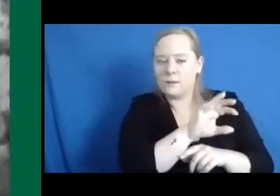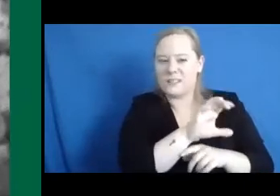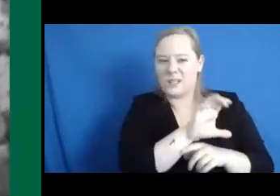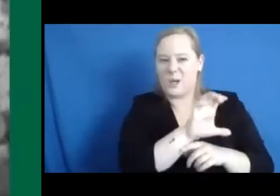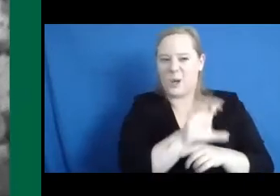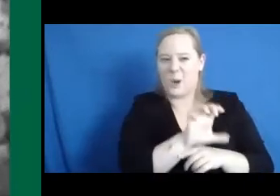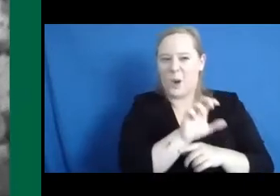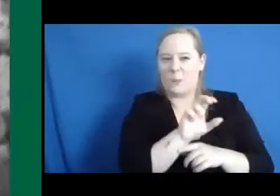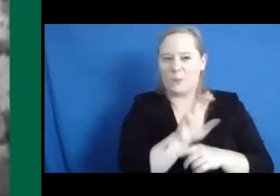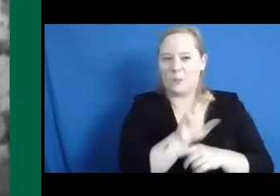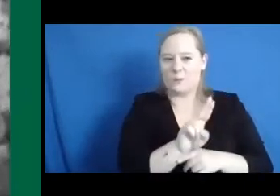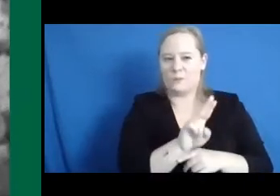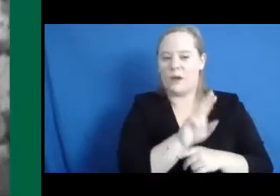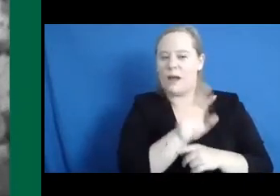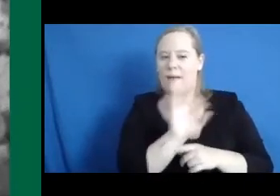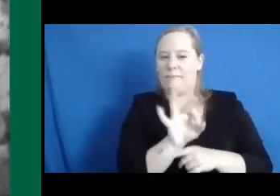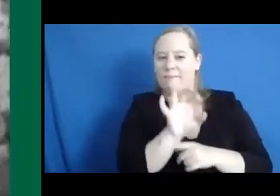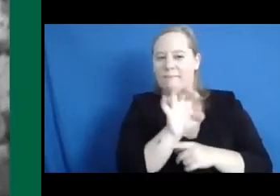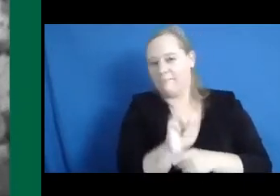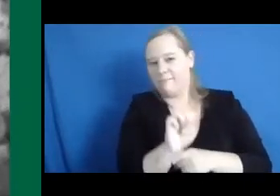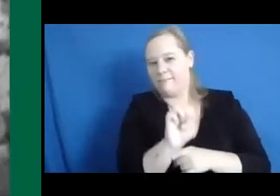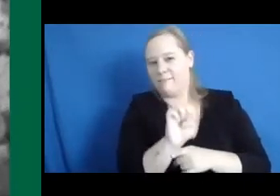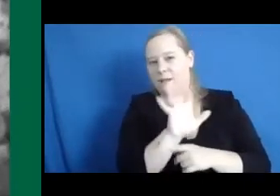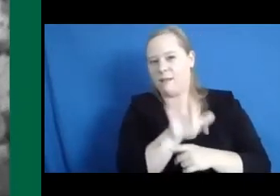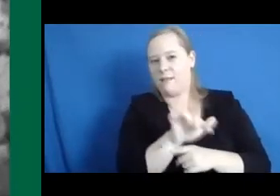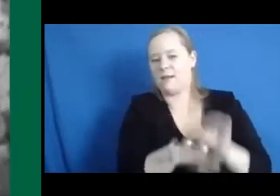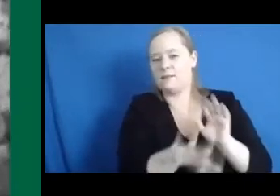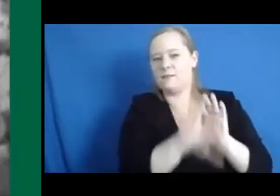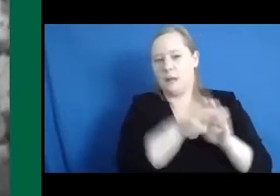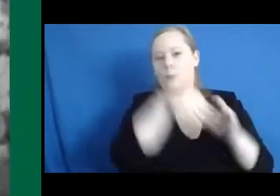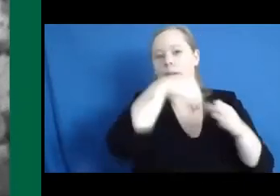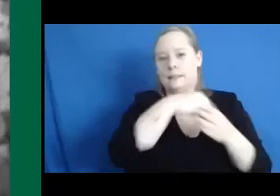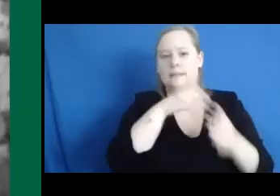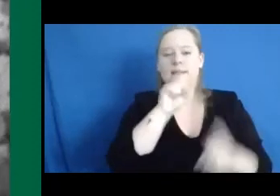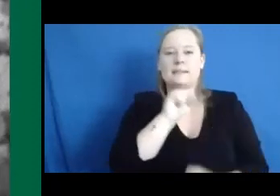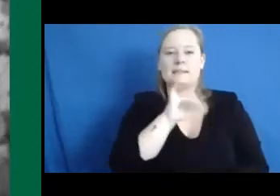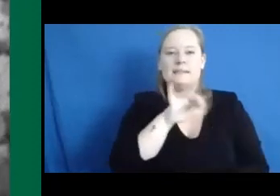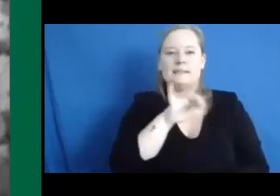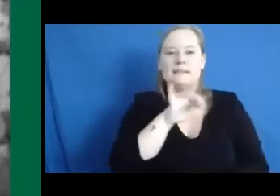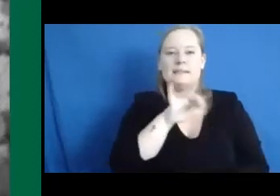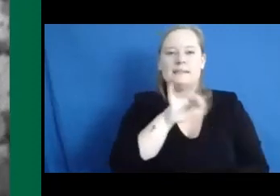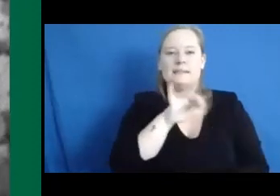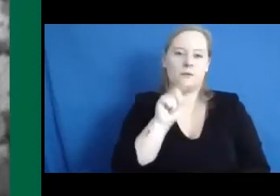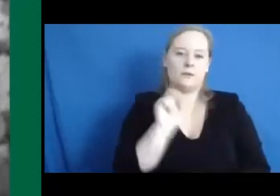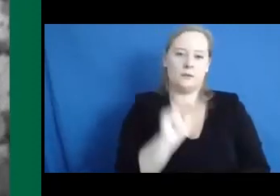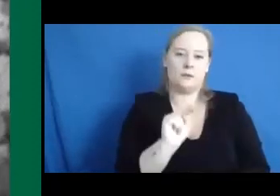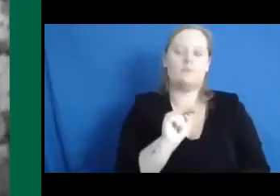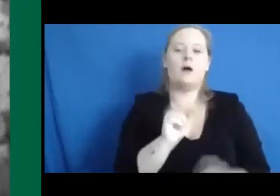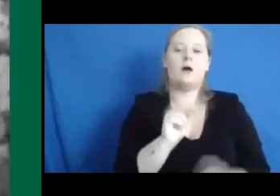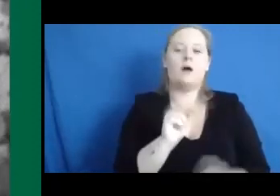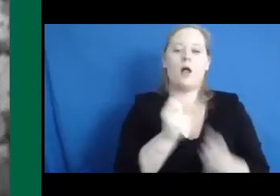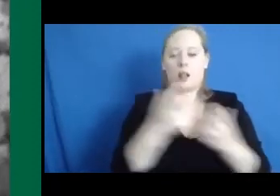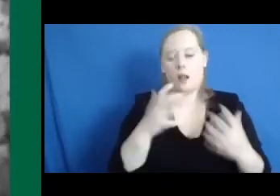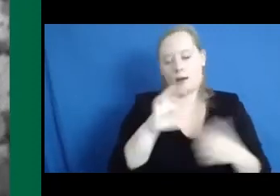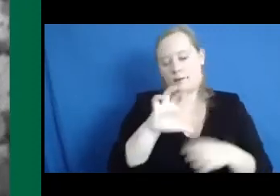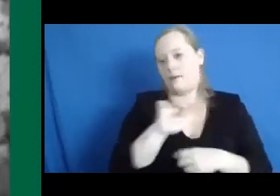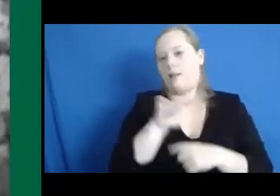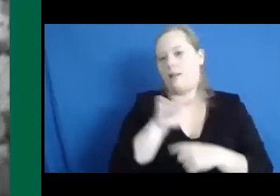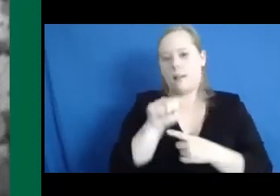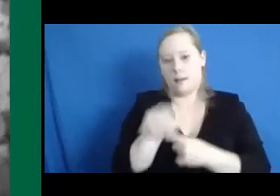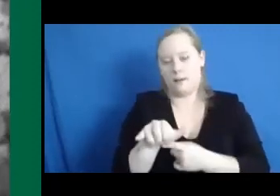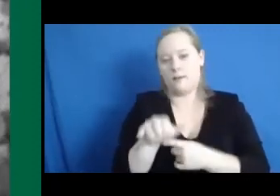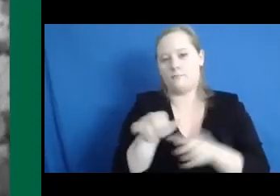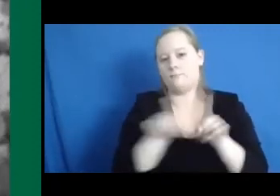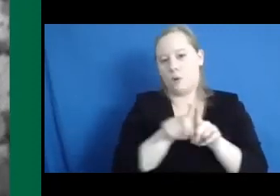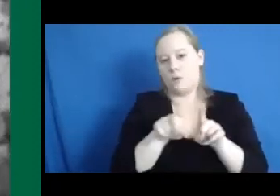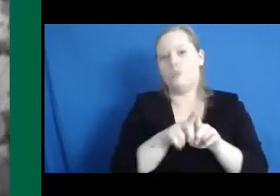sulfide. And that is certainly found up in the Silverton area. Lots of clays in this slide as well. And